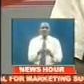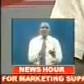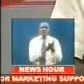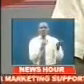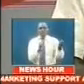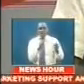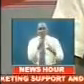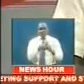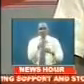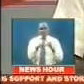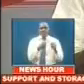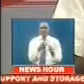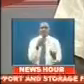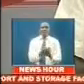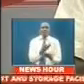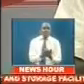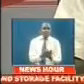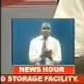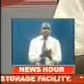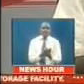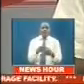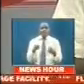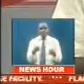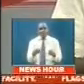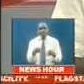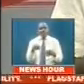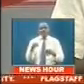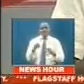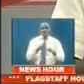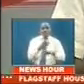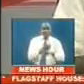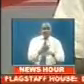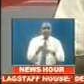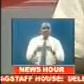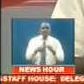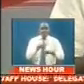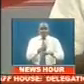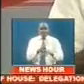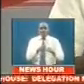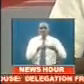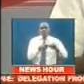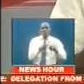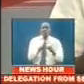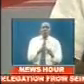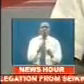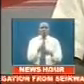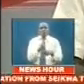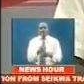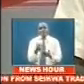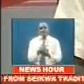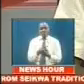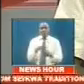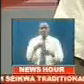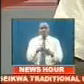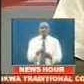confidence from the international financial institutions, capital markets and investors for the measures being implemented to restore economic